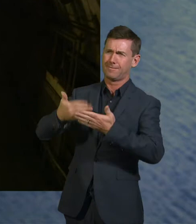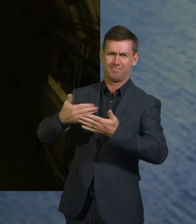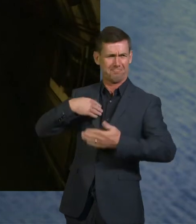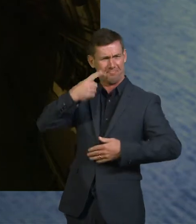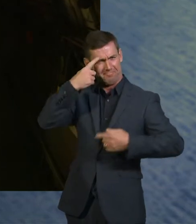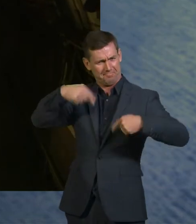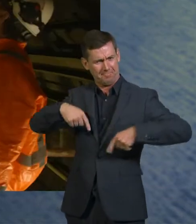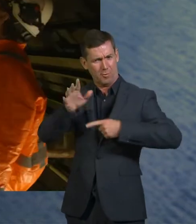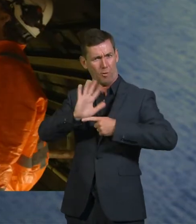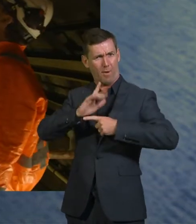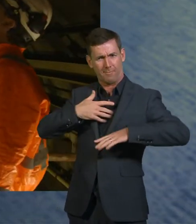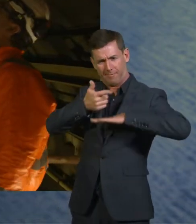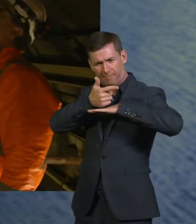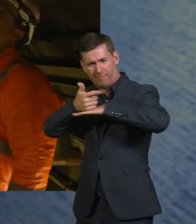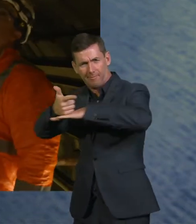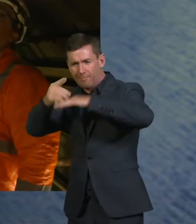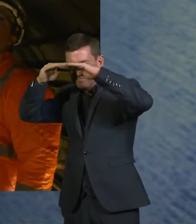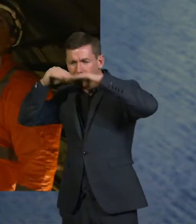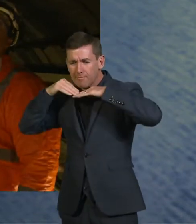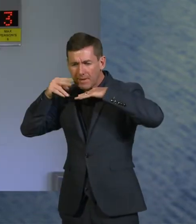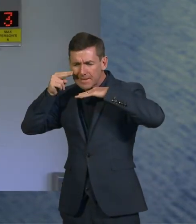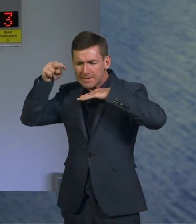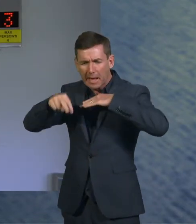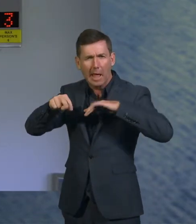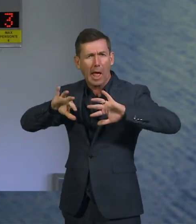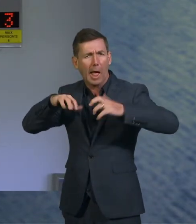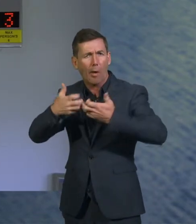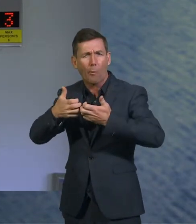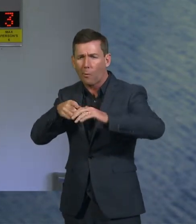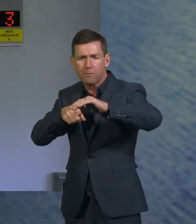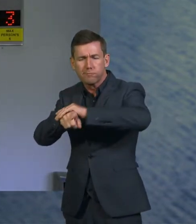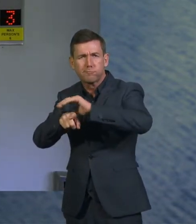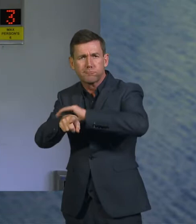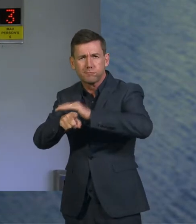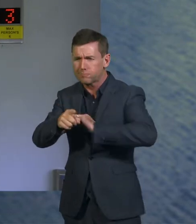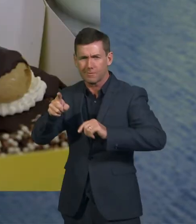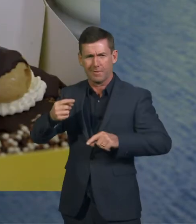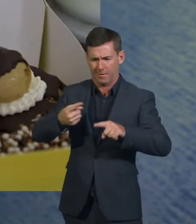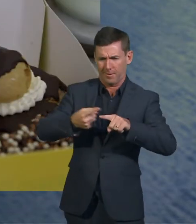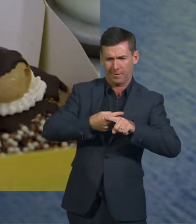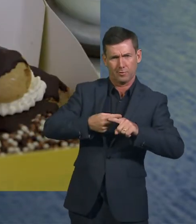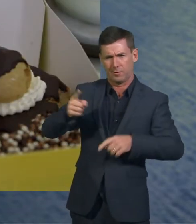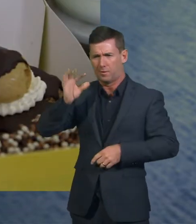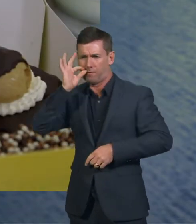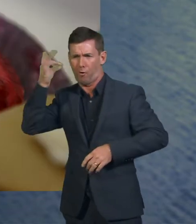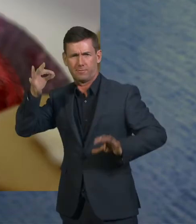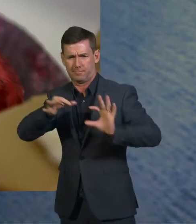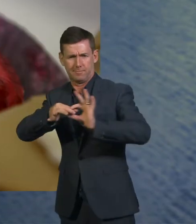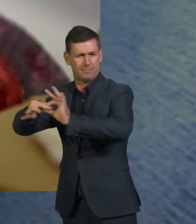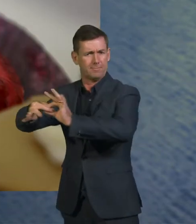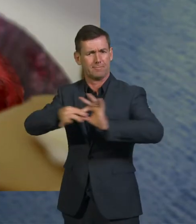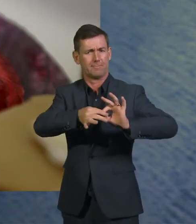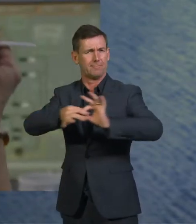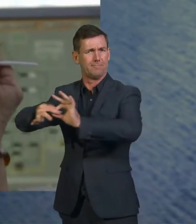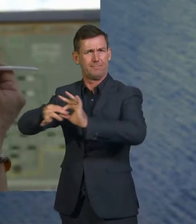scenes and beneath the seabed to sample a rich slice of the Franco-British teamwork that runs right through